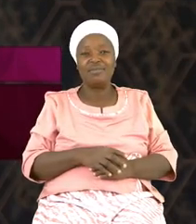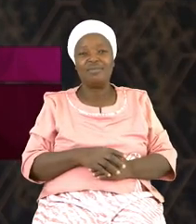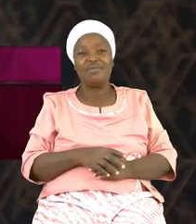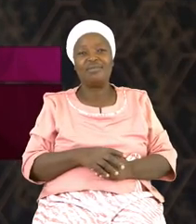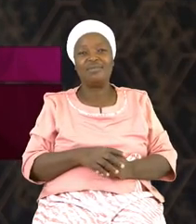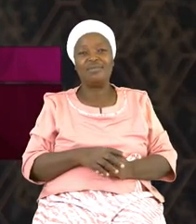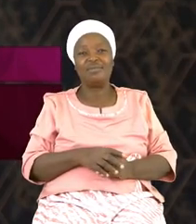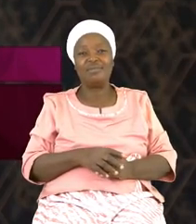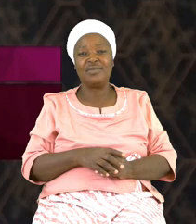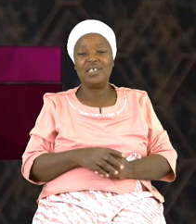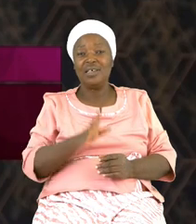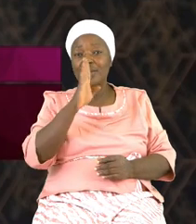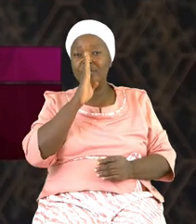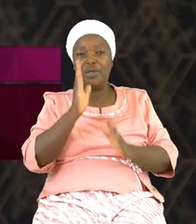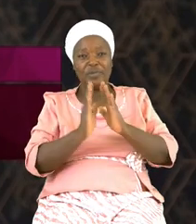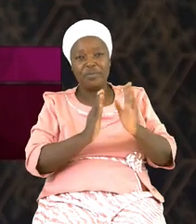Get ready.